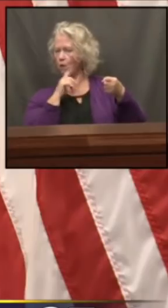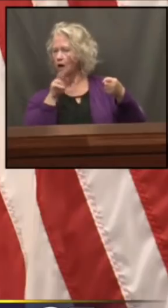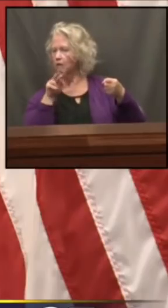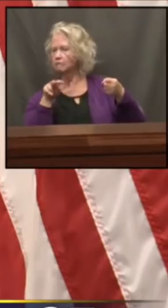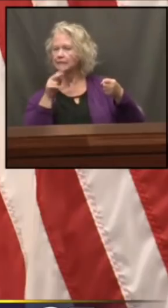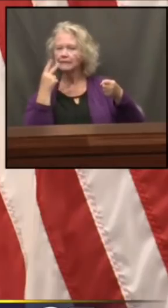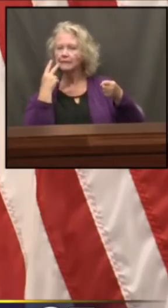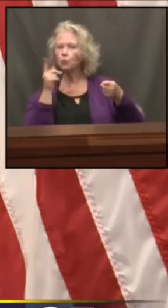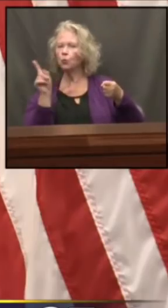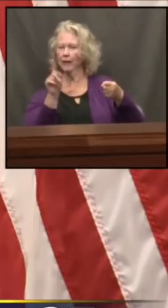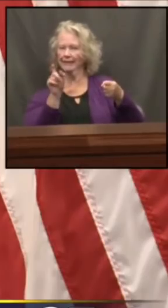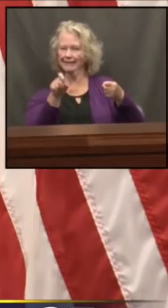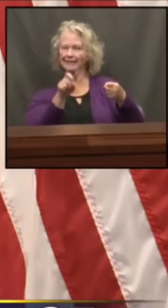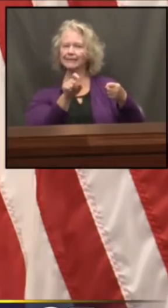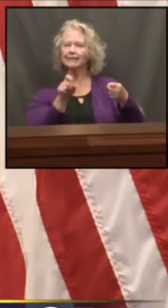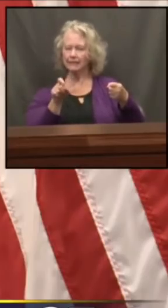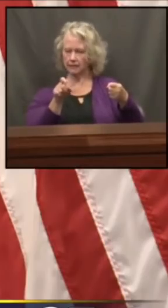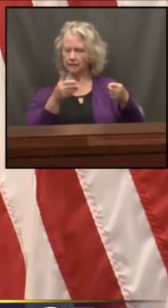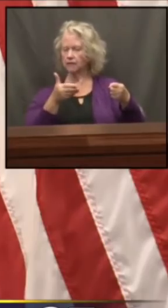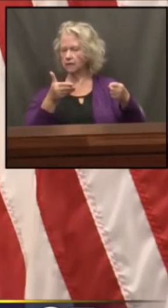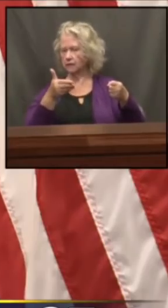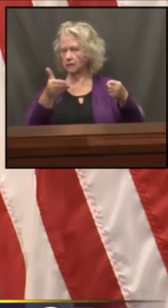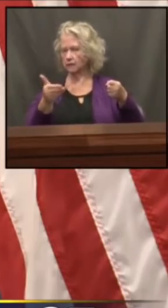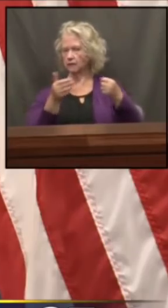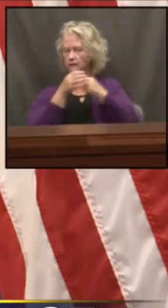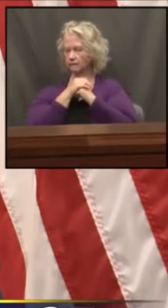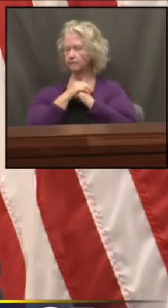a day-to-day and a month-to-month basis.